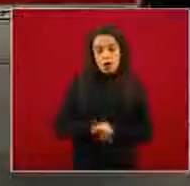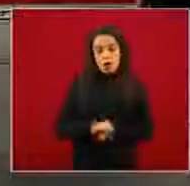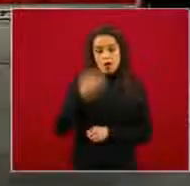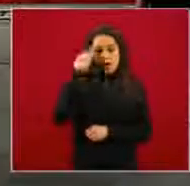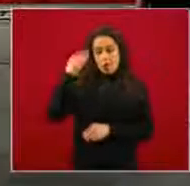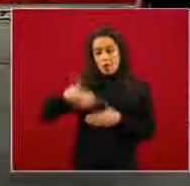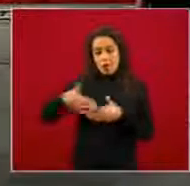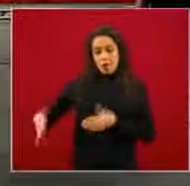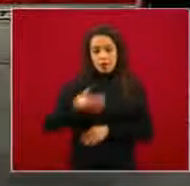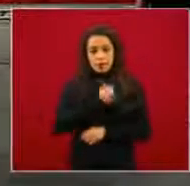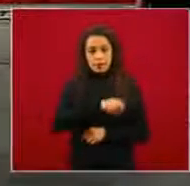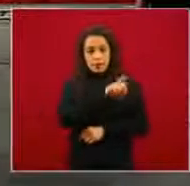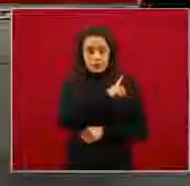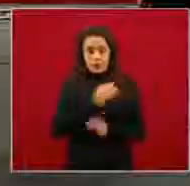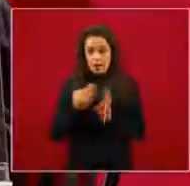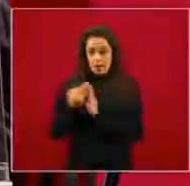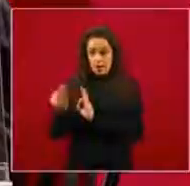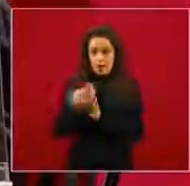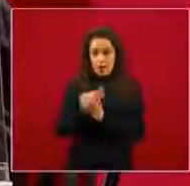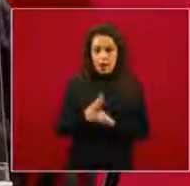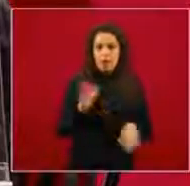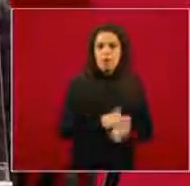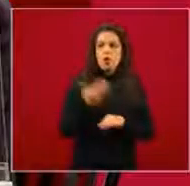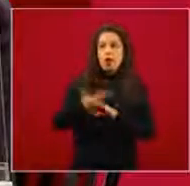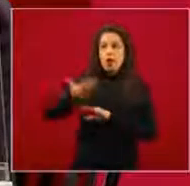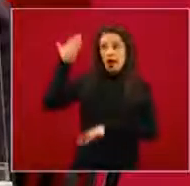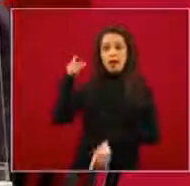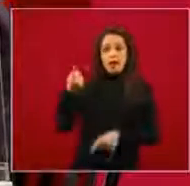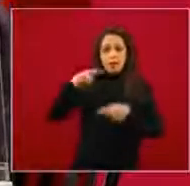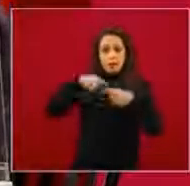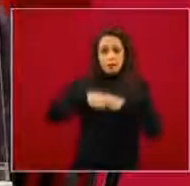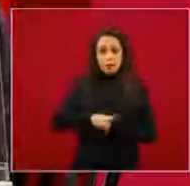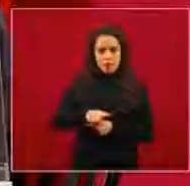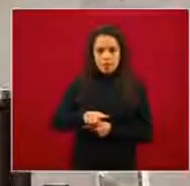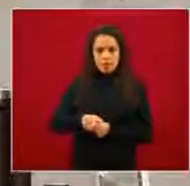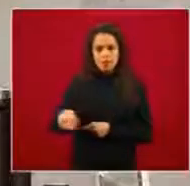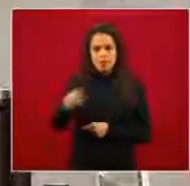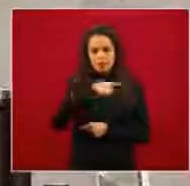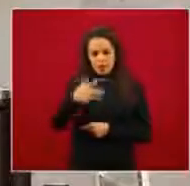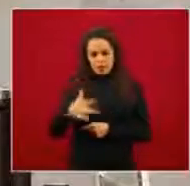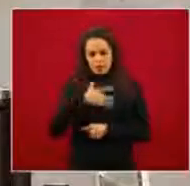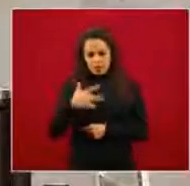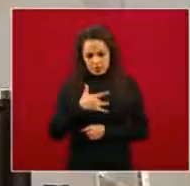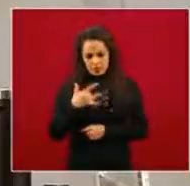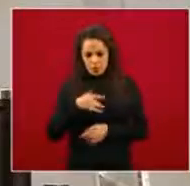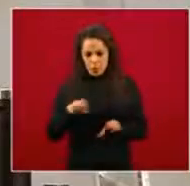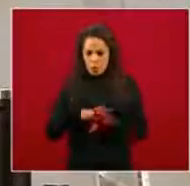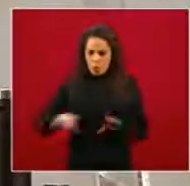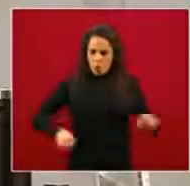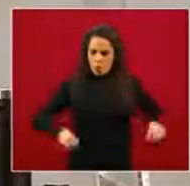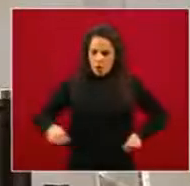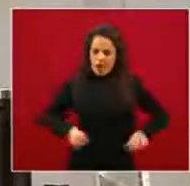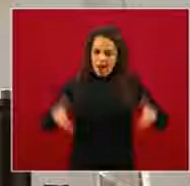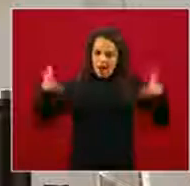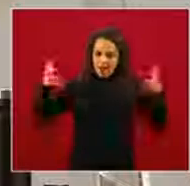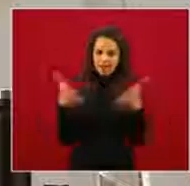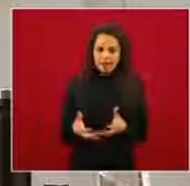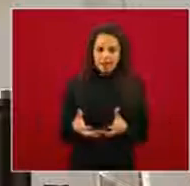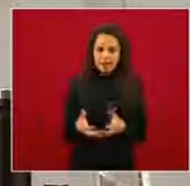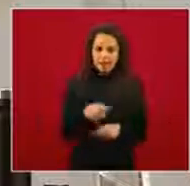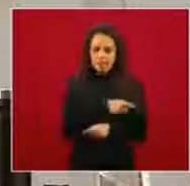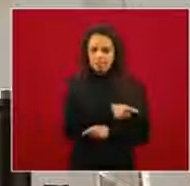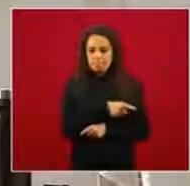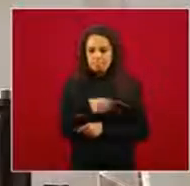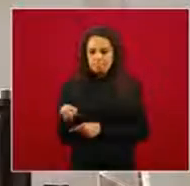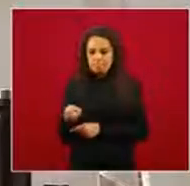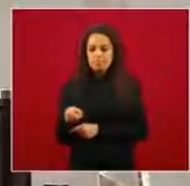finishing the safe distancing campaign is, from the beginning we consider focus actions. Do you